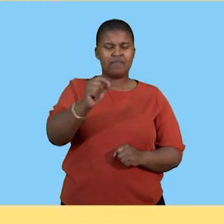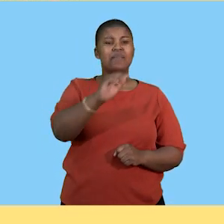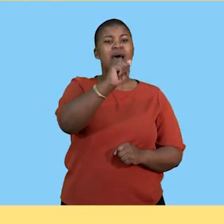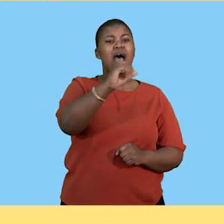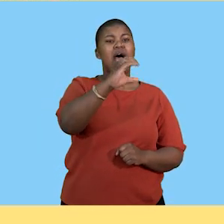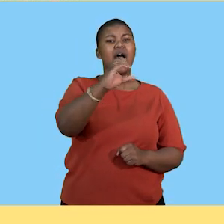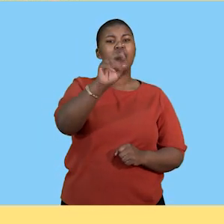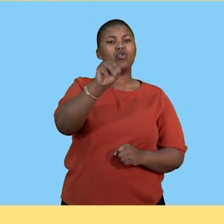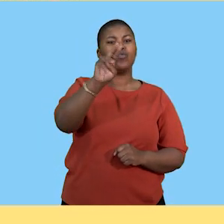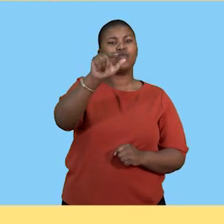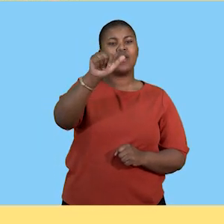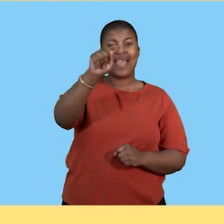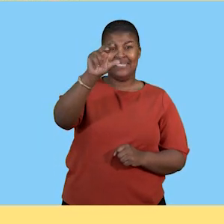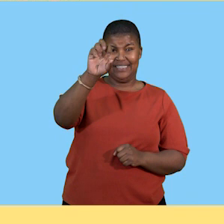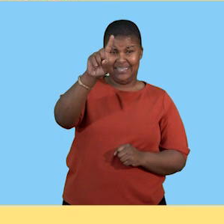depreciation here,